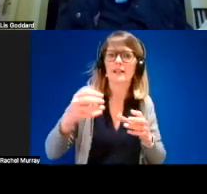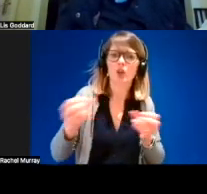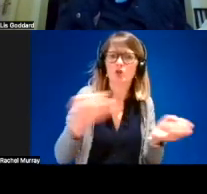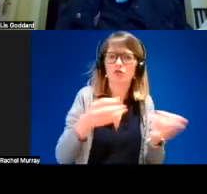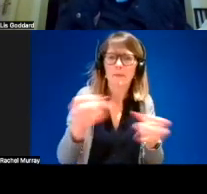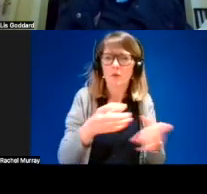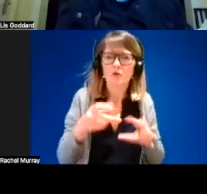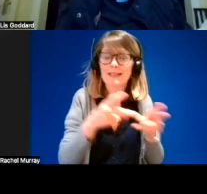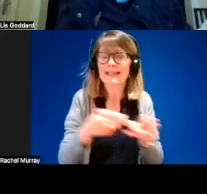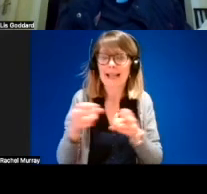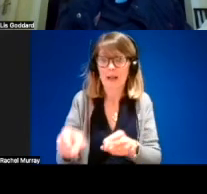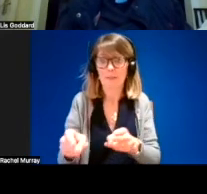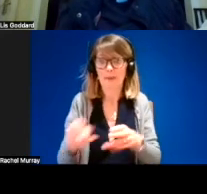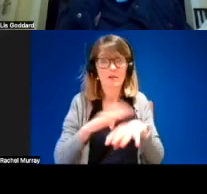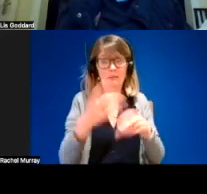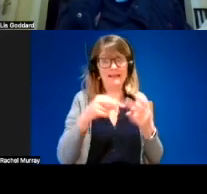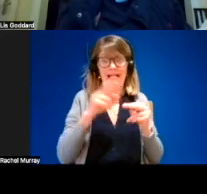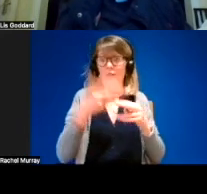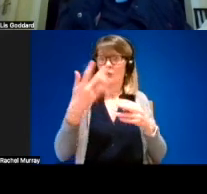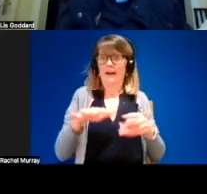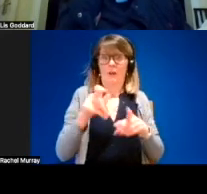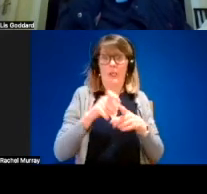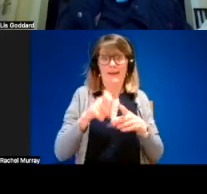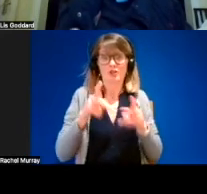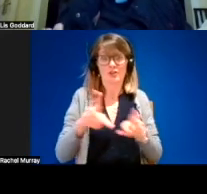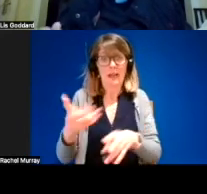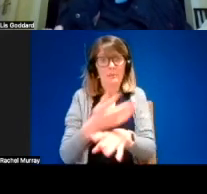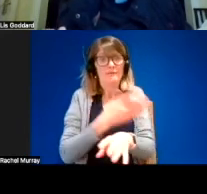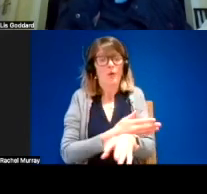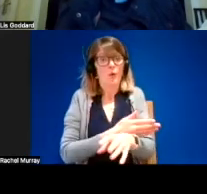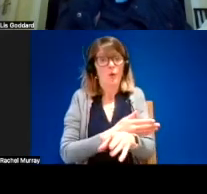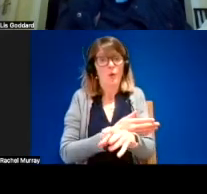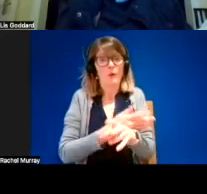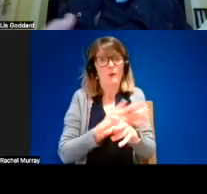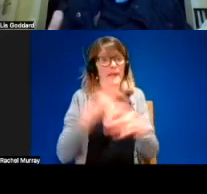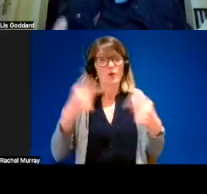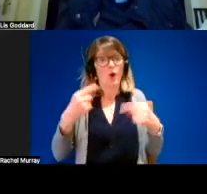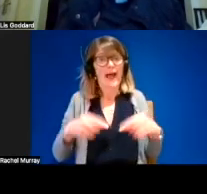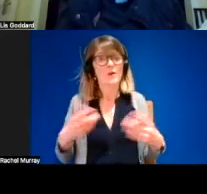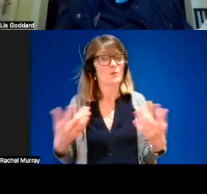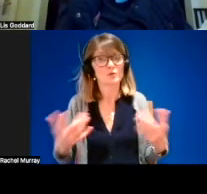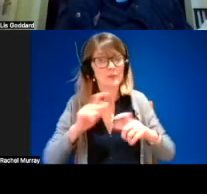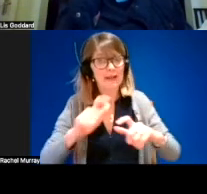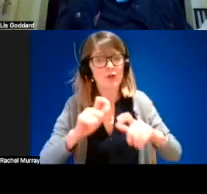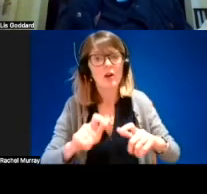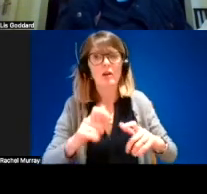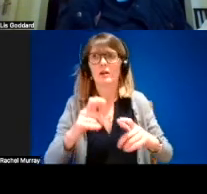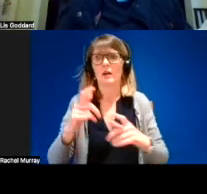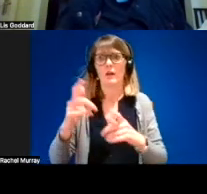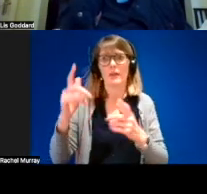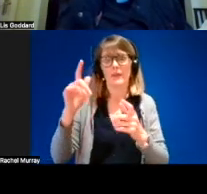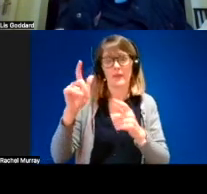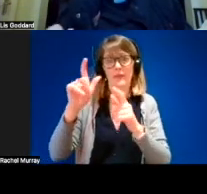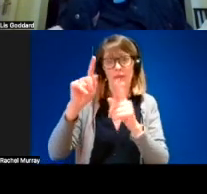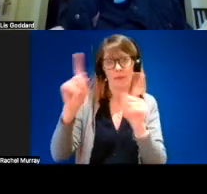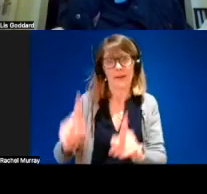you have been on the pension scheme previously. We are told by those who manage it that this is because it